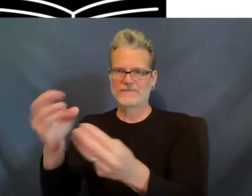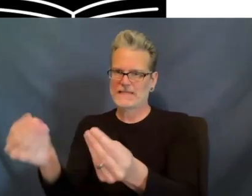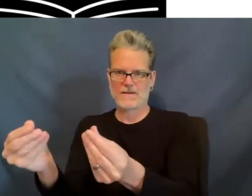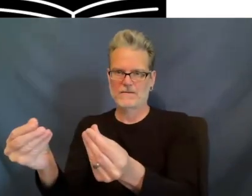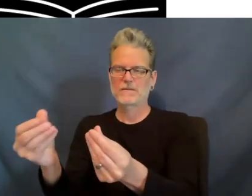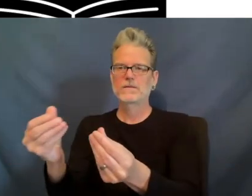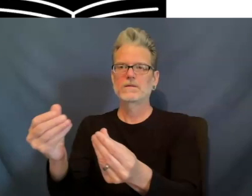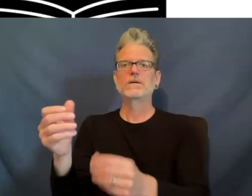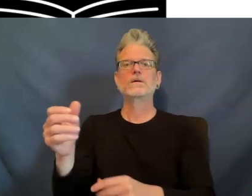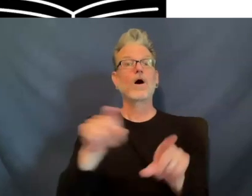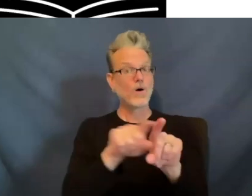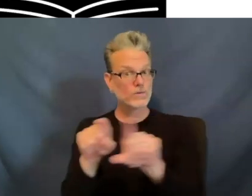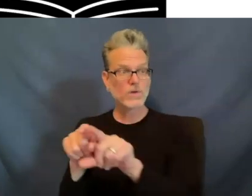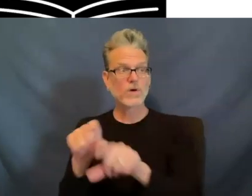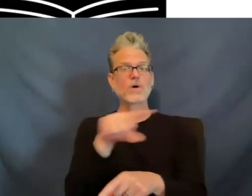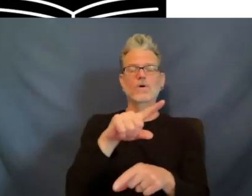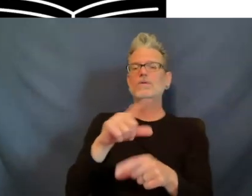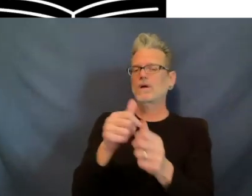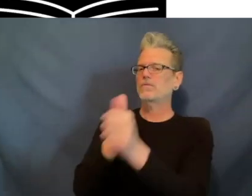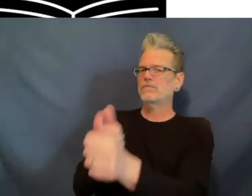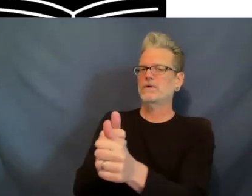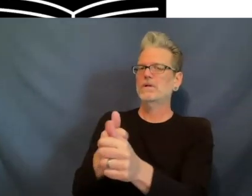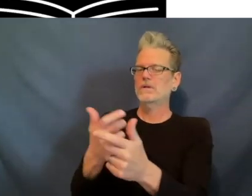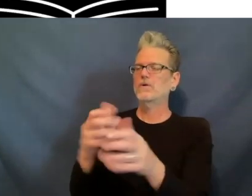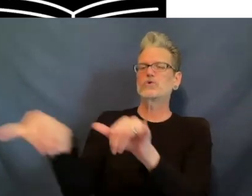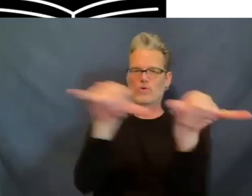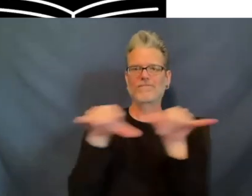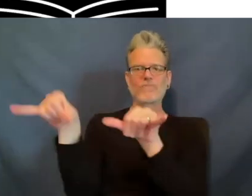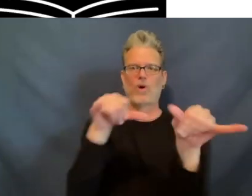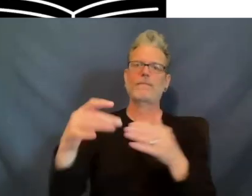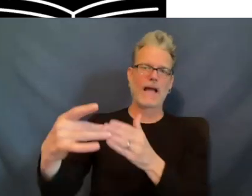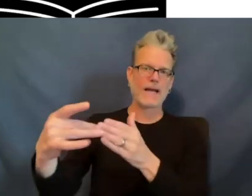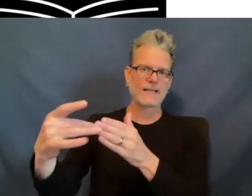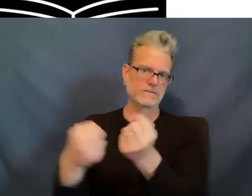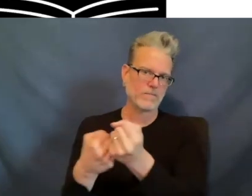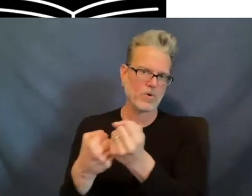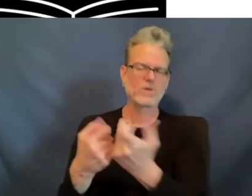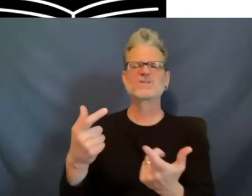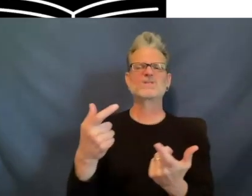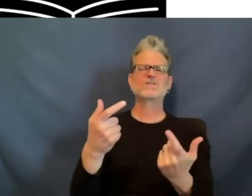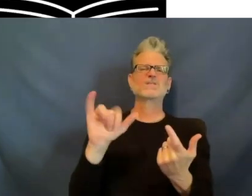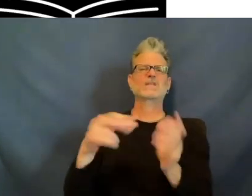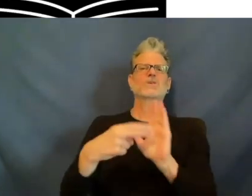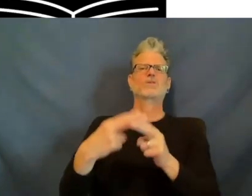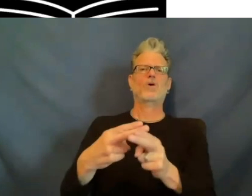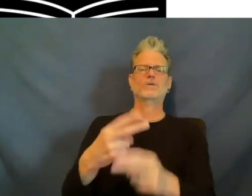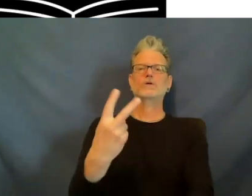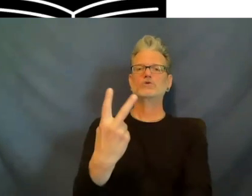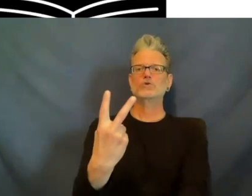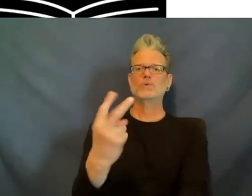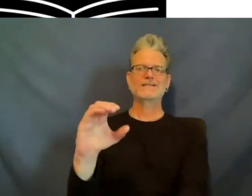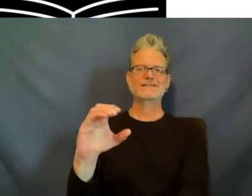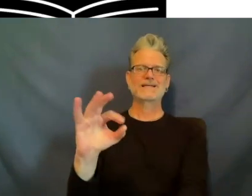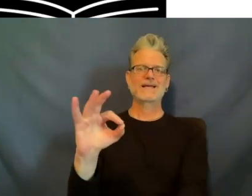is that they do follow uniform guidance and forms. So for example, it follows what's referred to as the 2 CFR